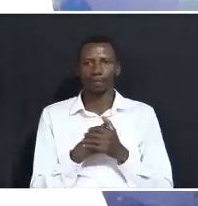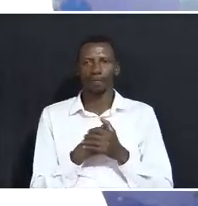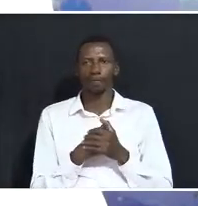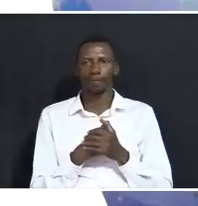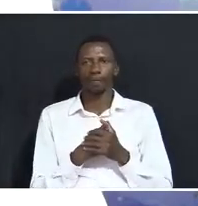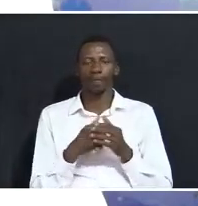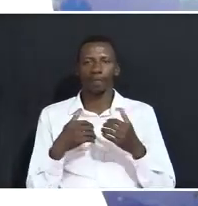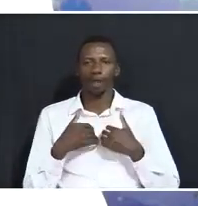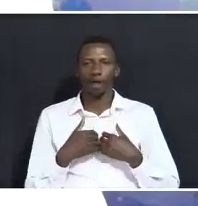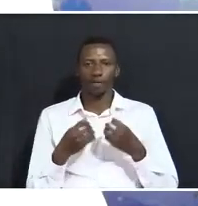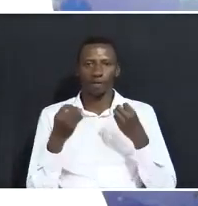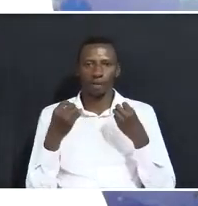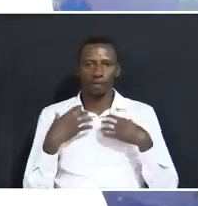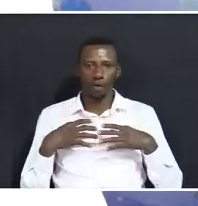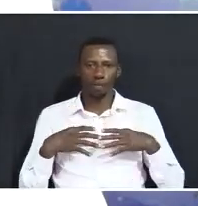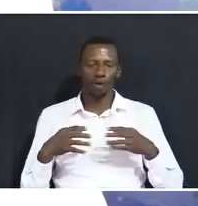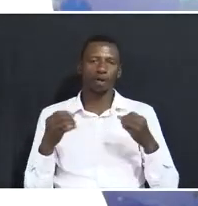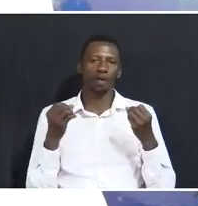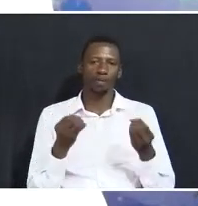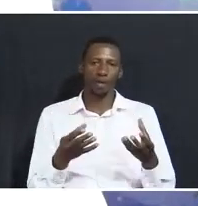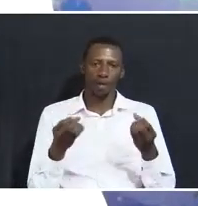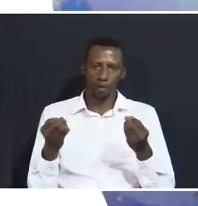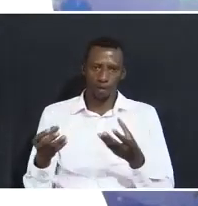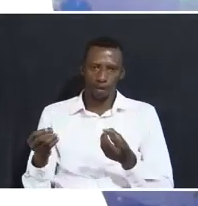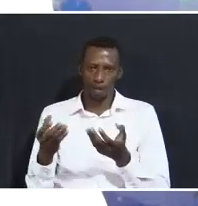There are many people